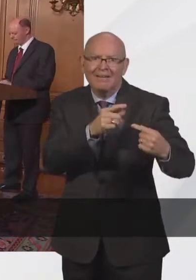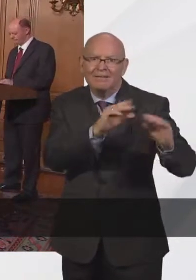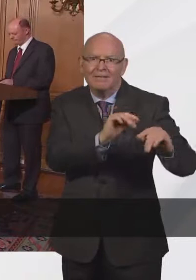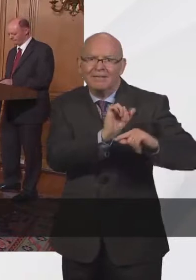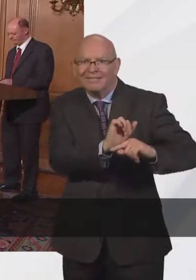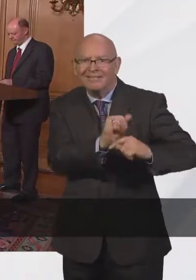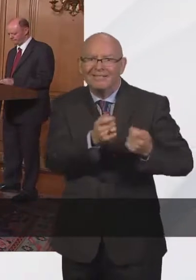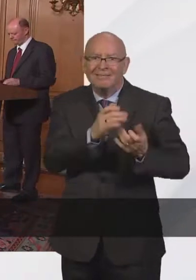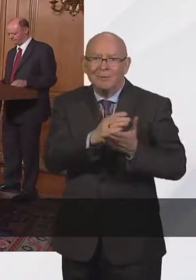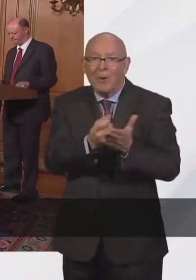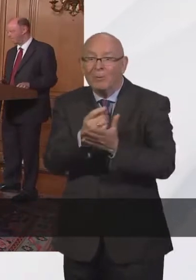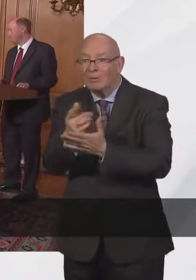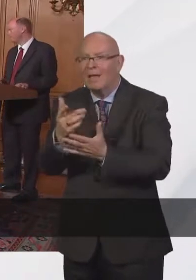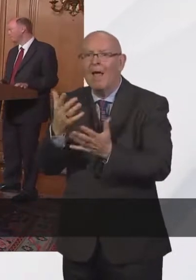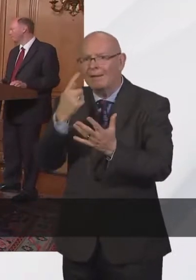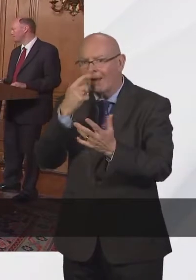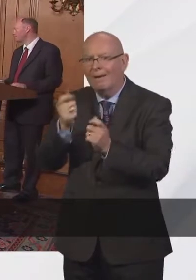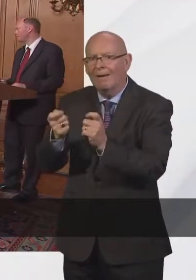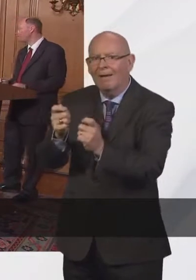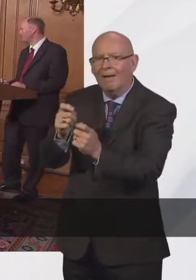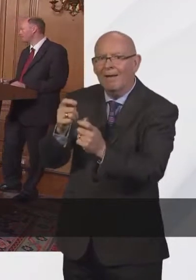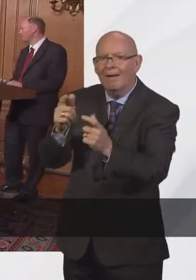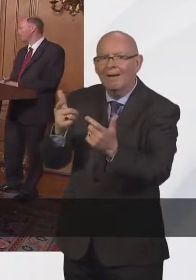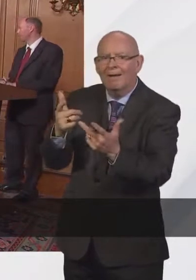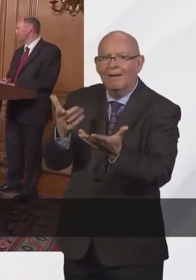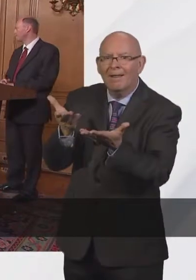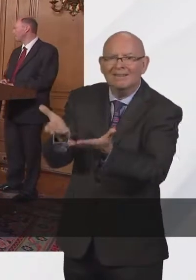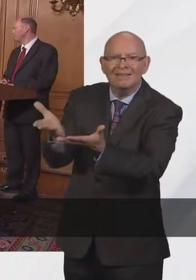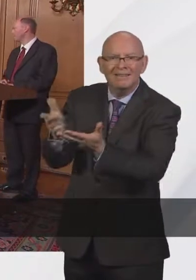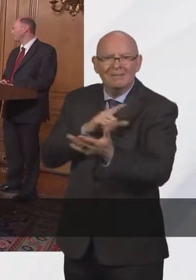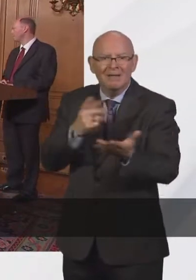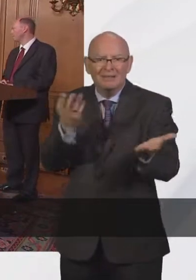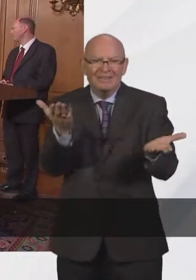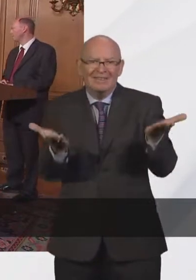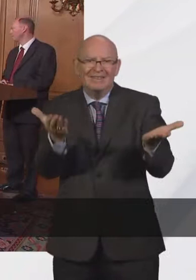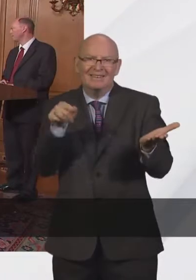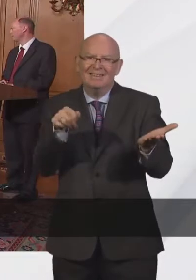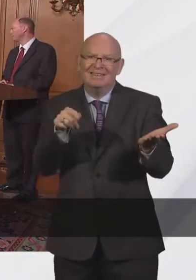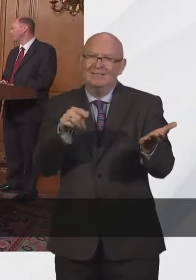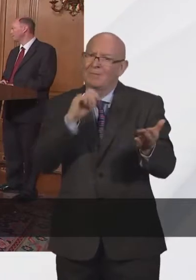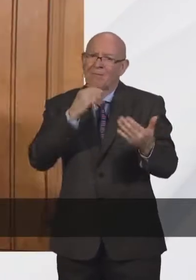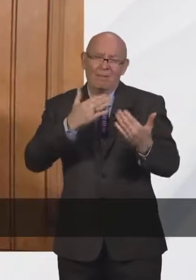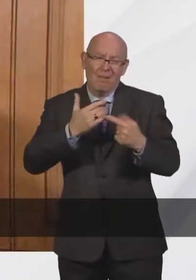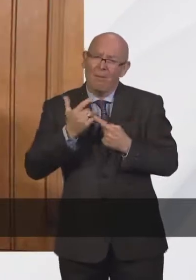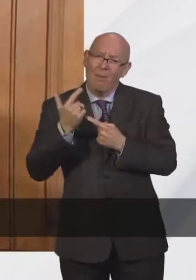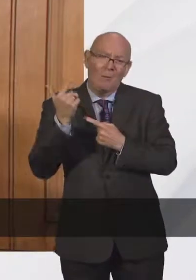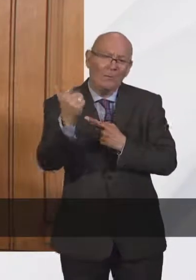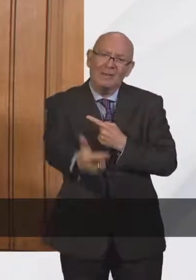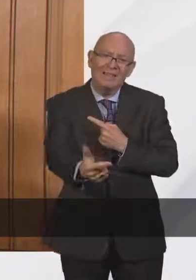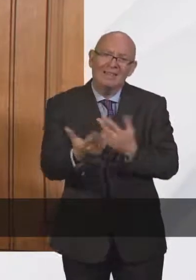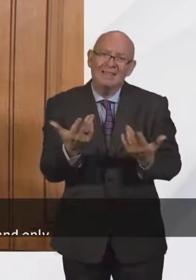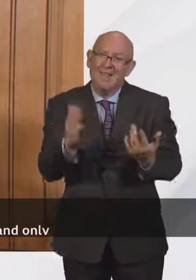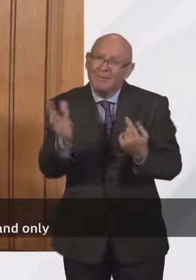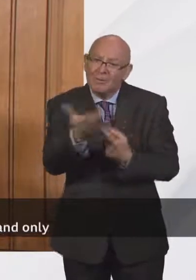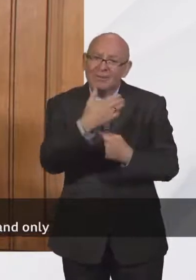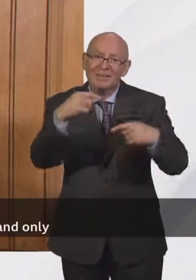this leaves us in some way in a limited number of options. Somehow it burns itself